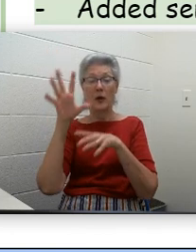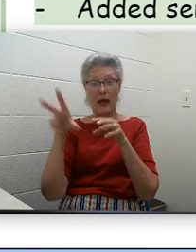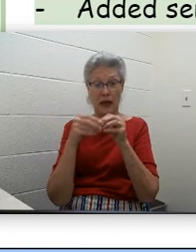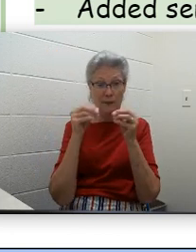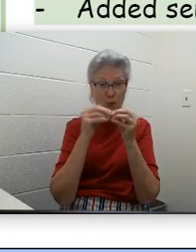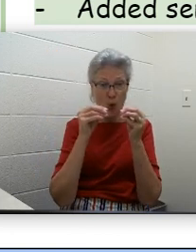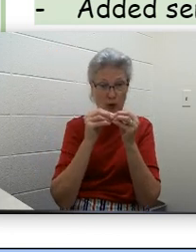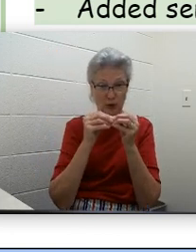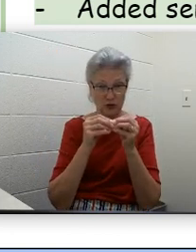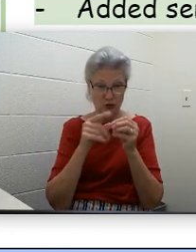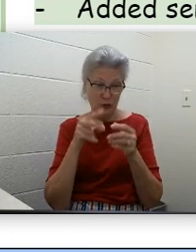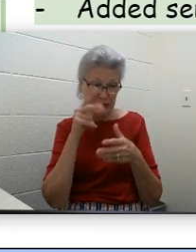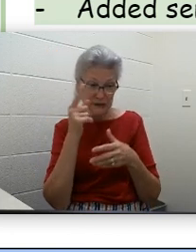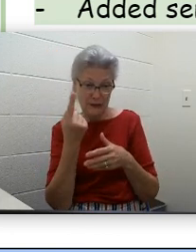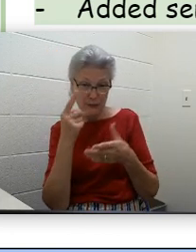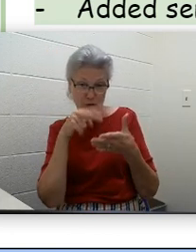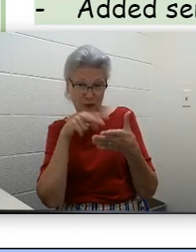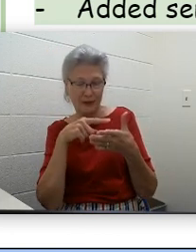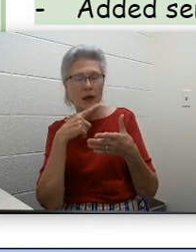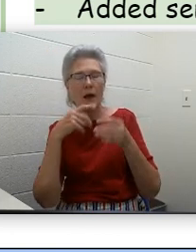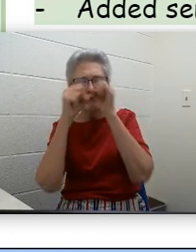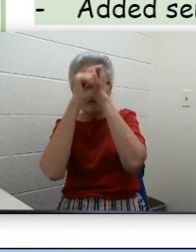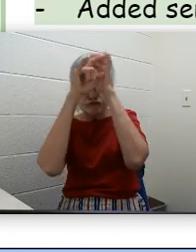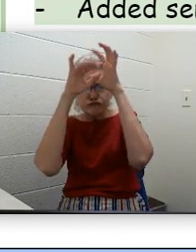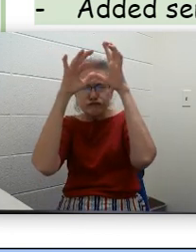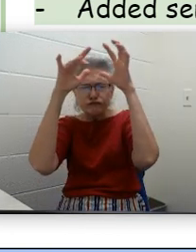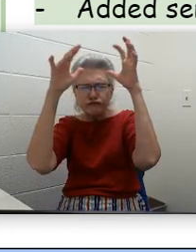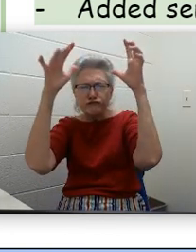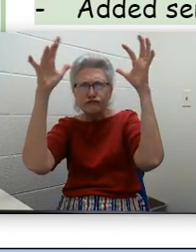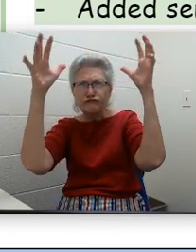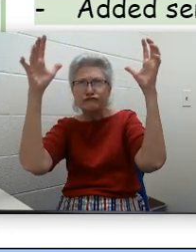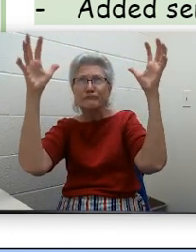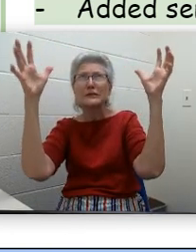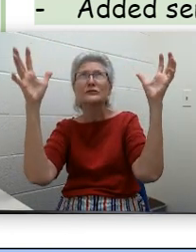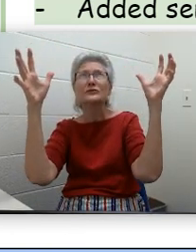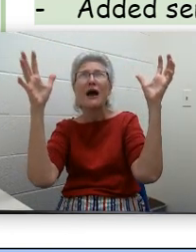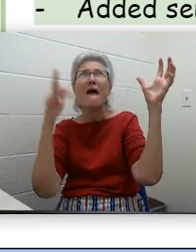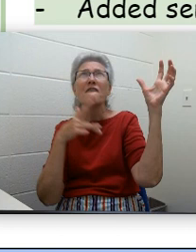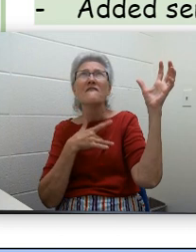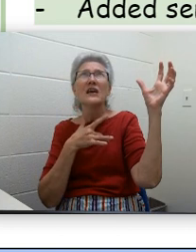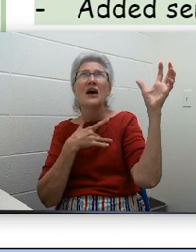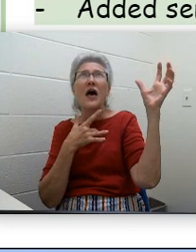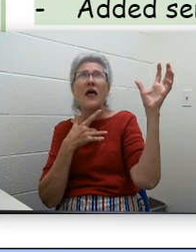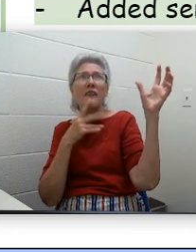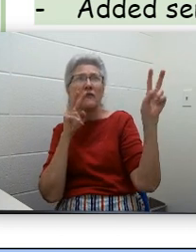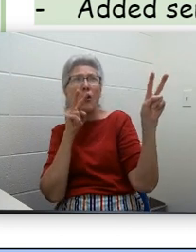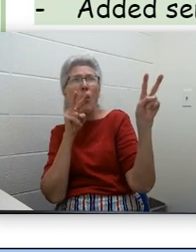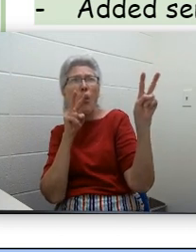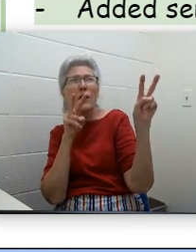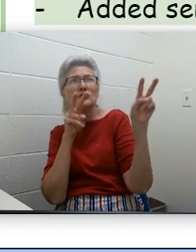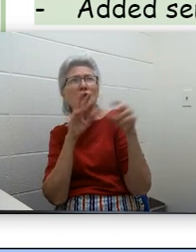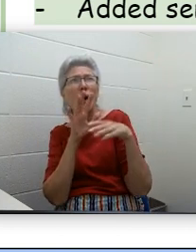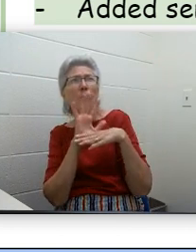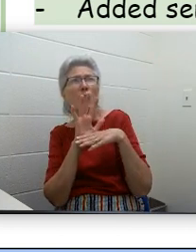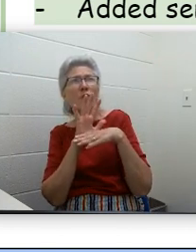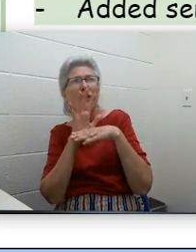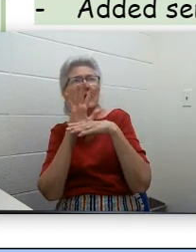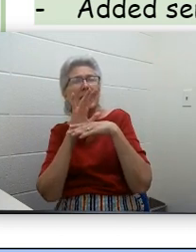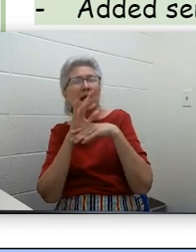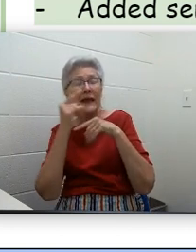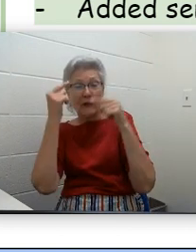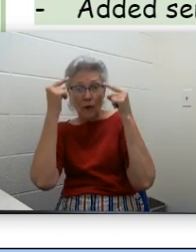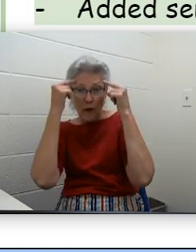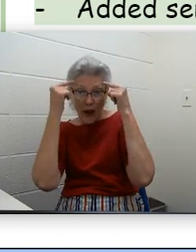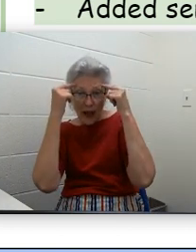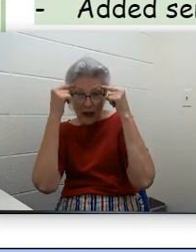that when someone's reading it, they can literally feel like they are almost watching a movie based off reading your